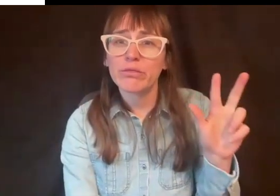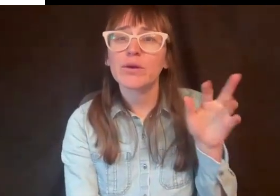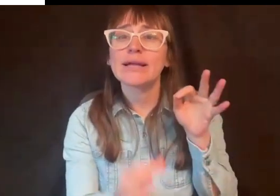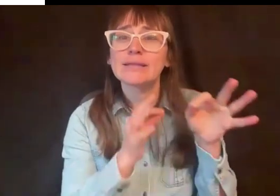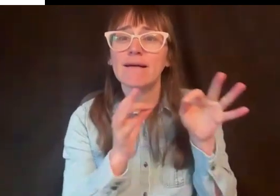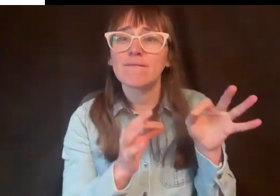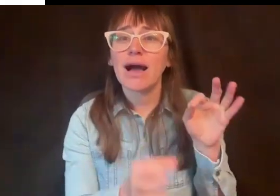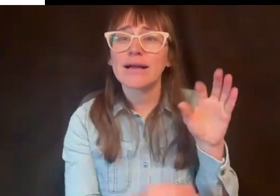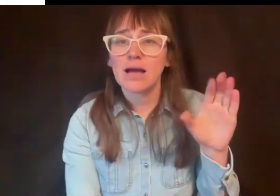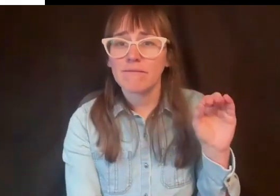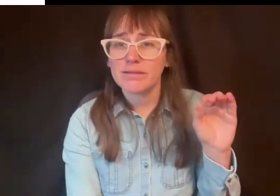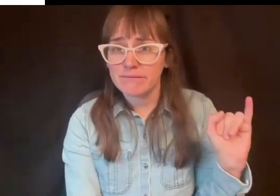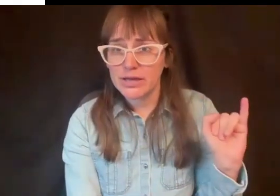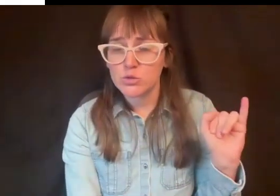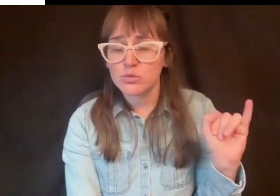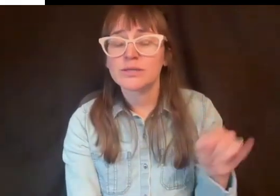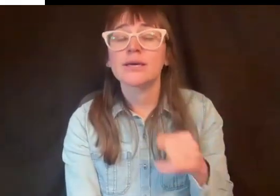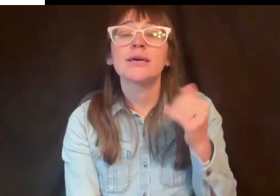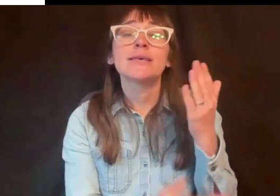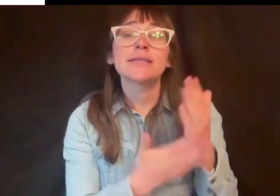conflict of interest, and Section